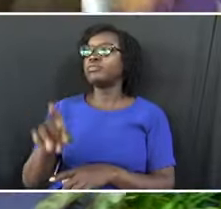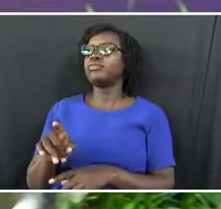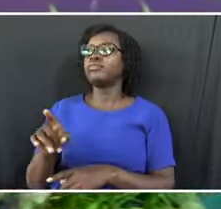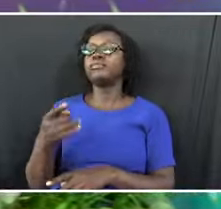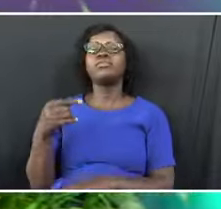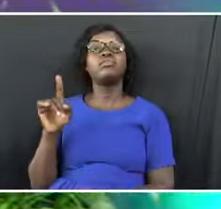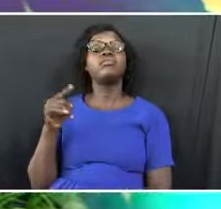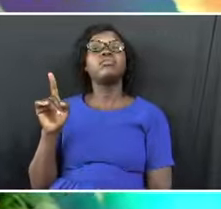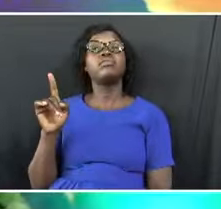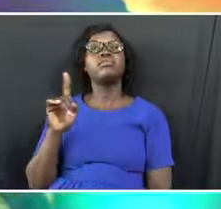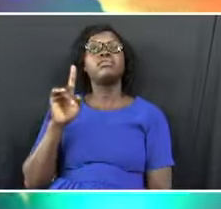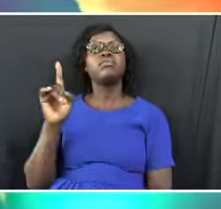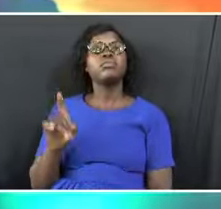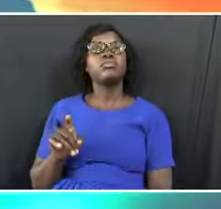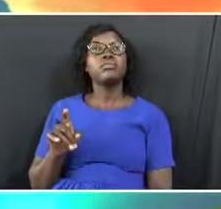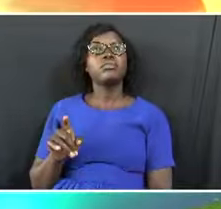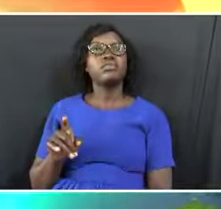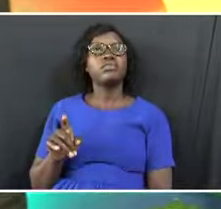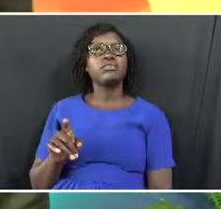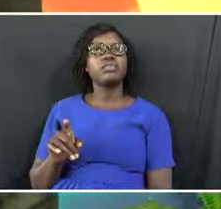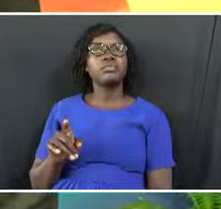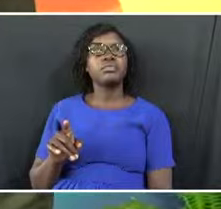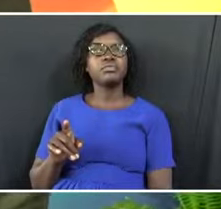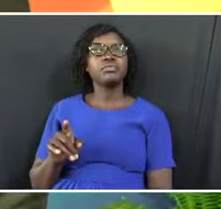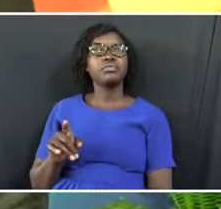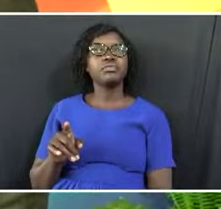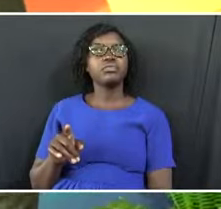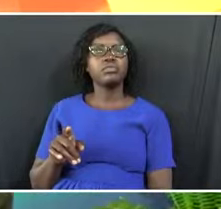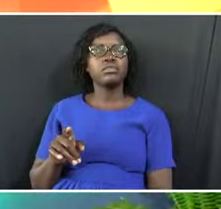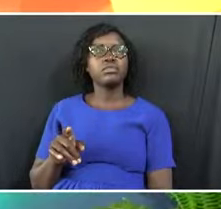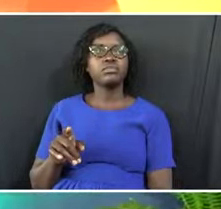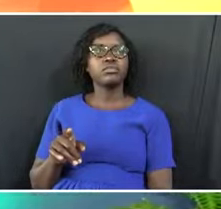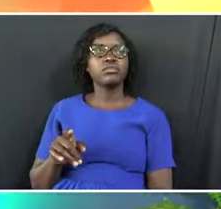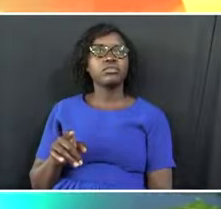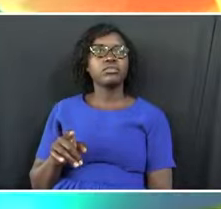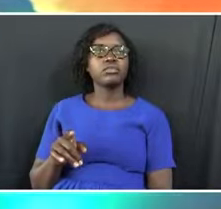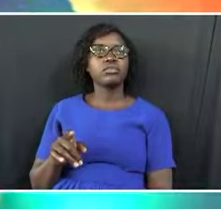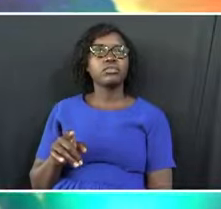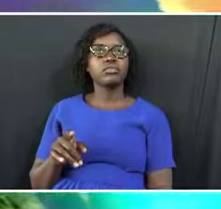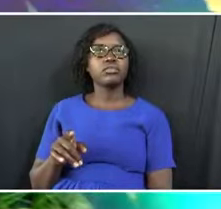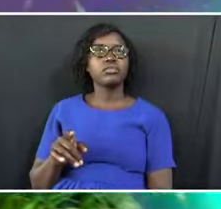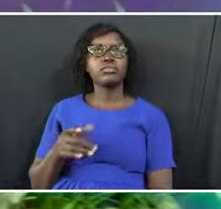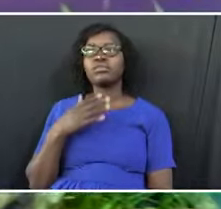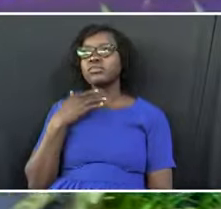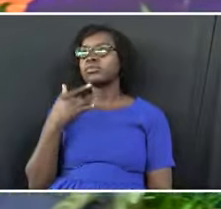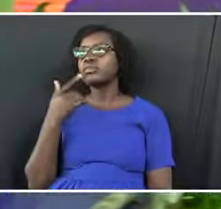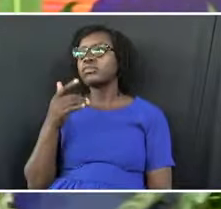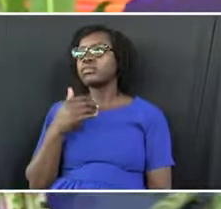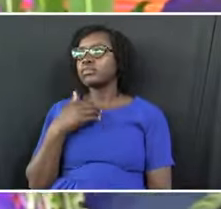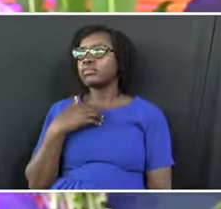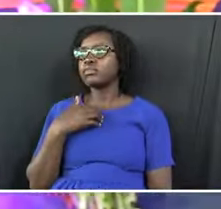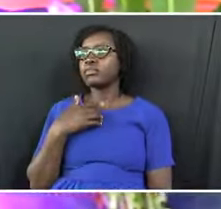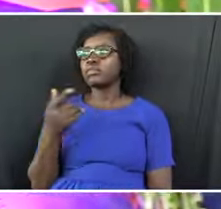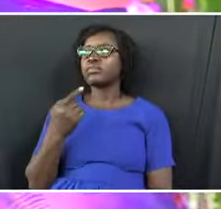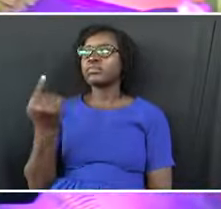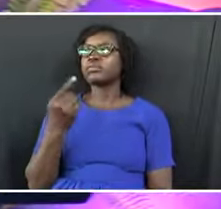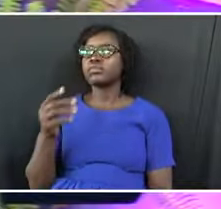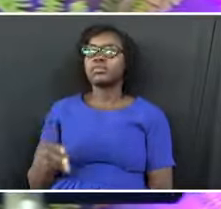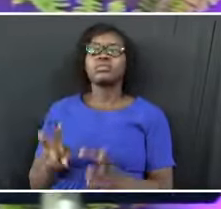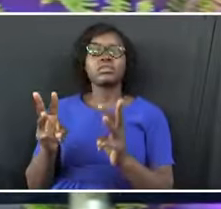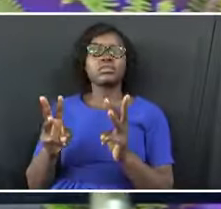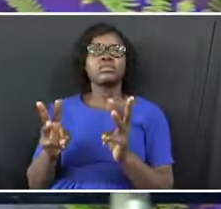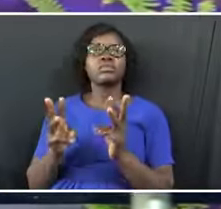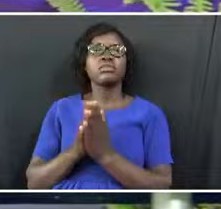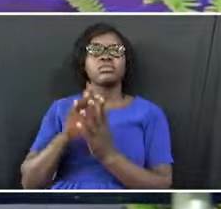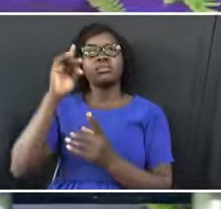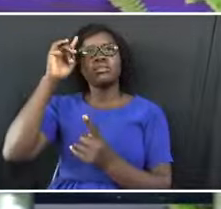this necessary? Was this necessary? Do you want to tell me, Cain, this is the only way towards